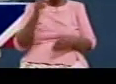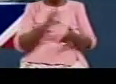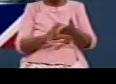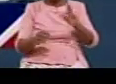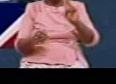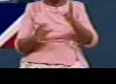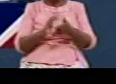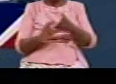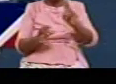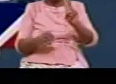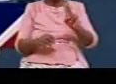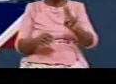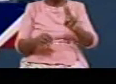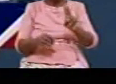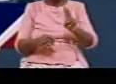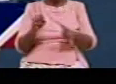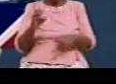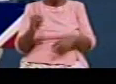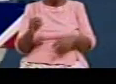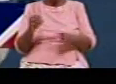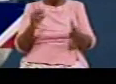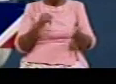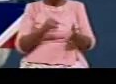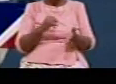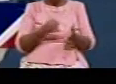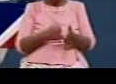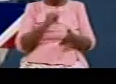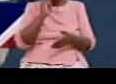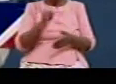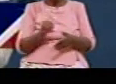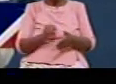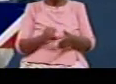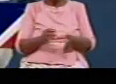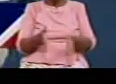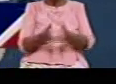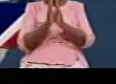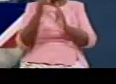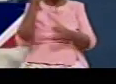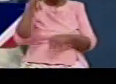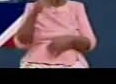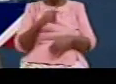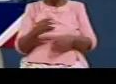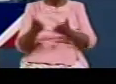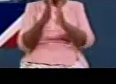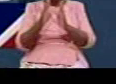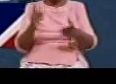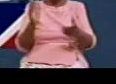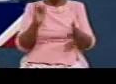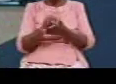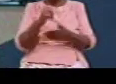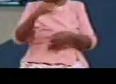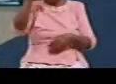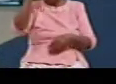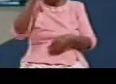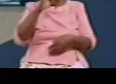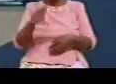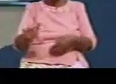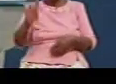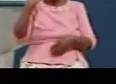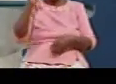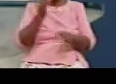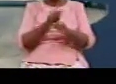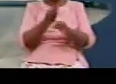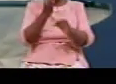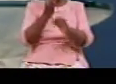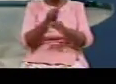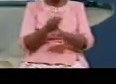says, moreover, it is required in stewards that a man be found faithful. God is looking for